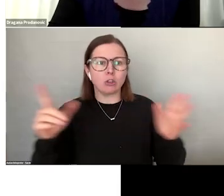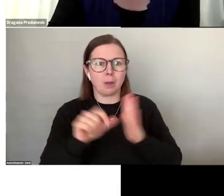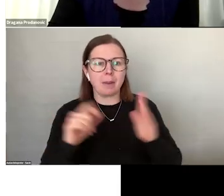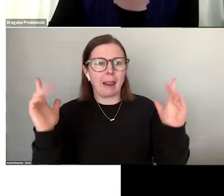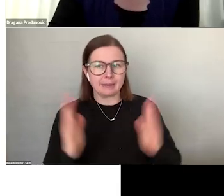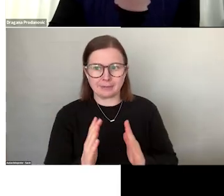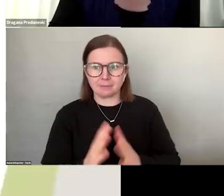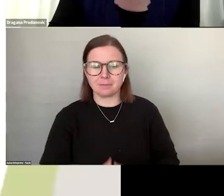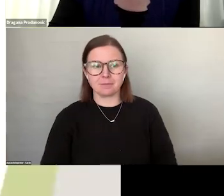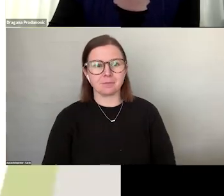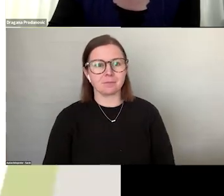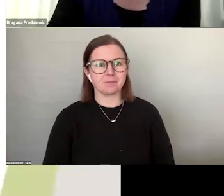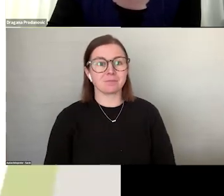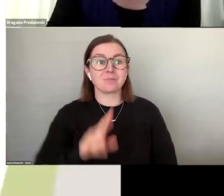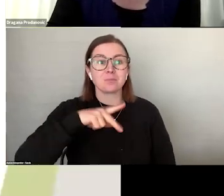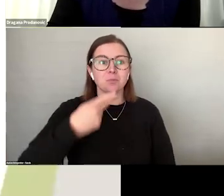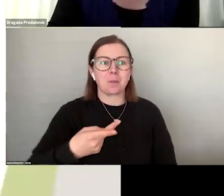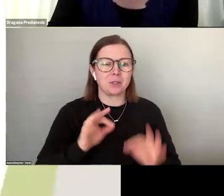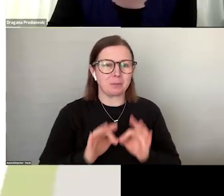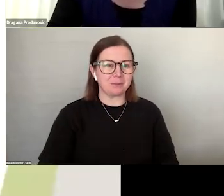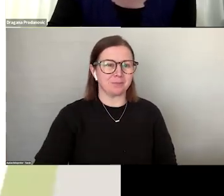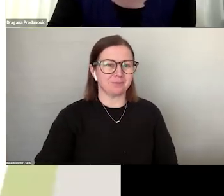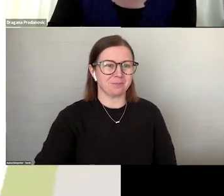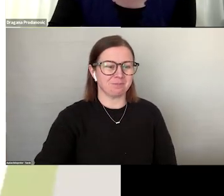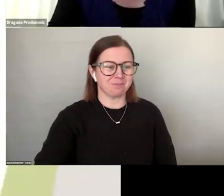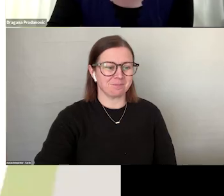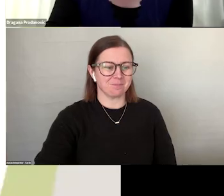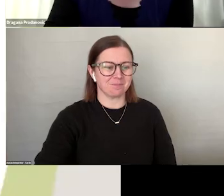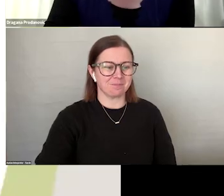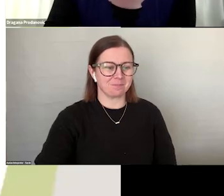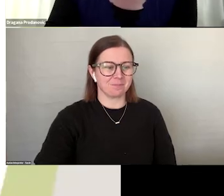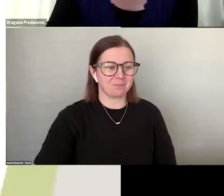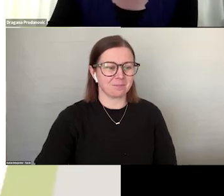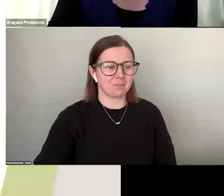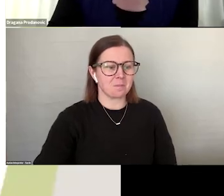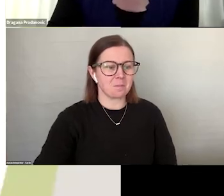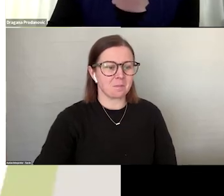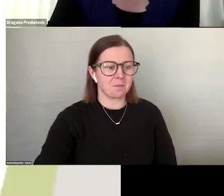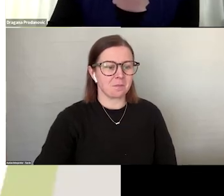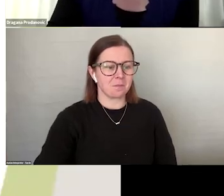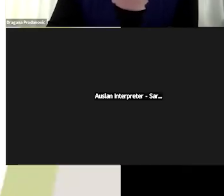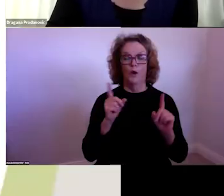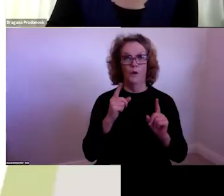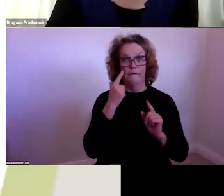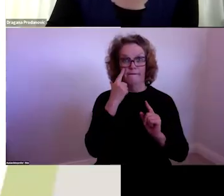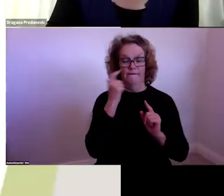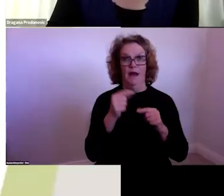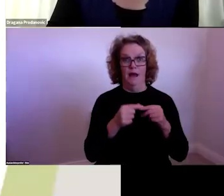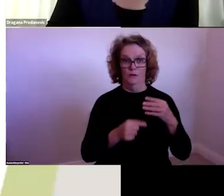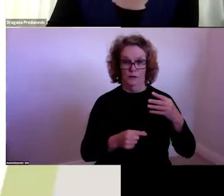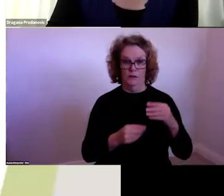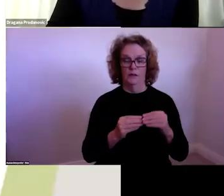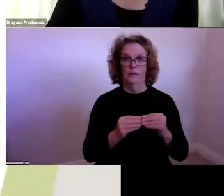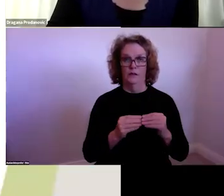That's it. Yeah. And so from the findings, as mentioned before,